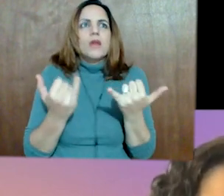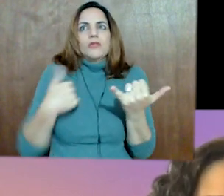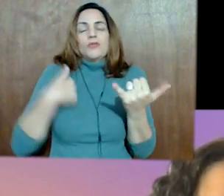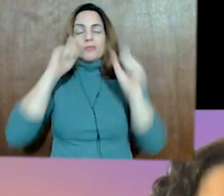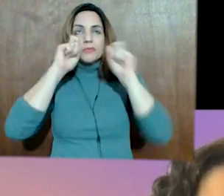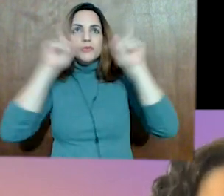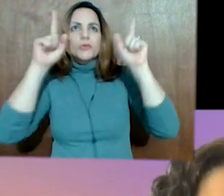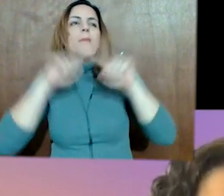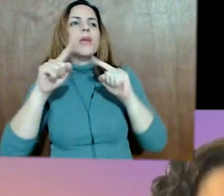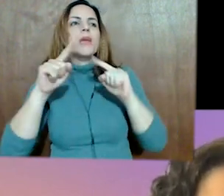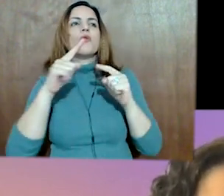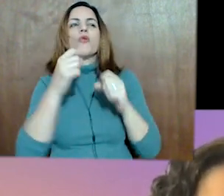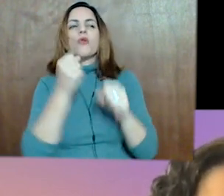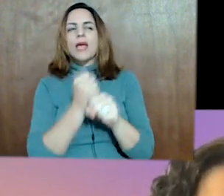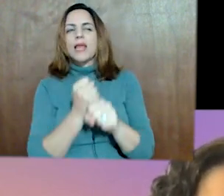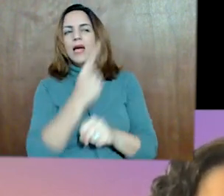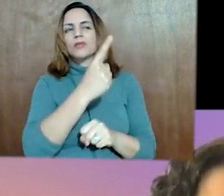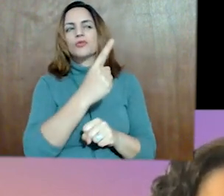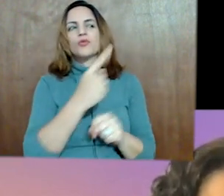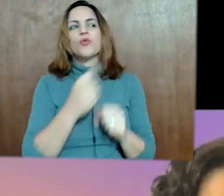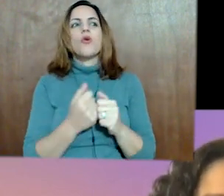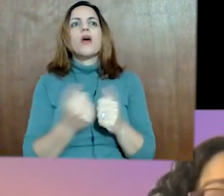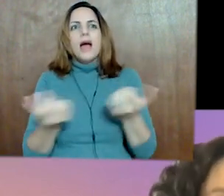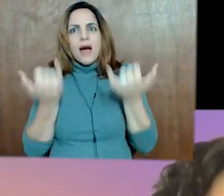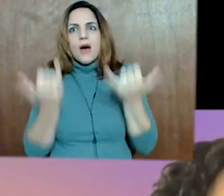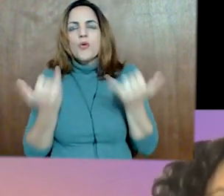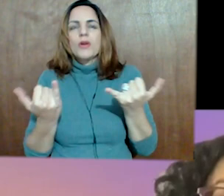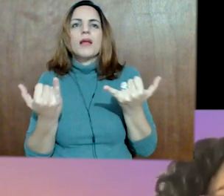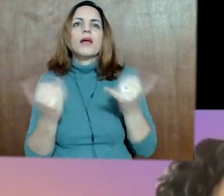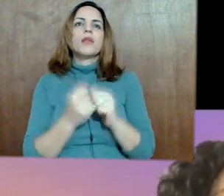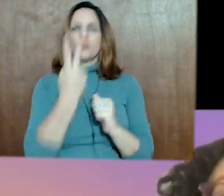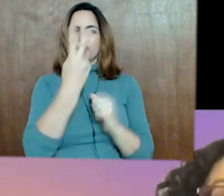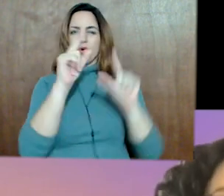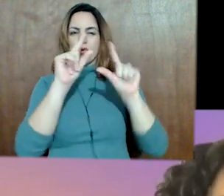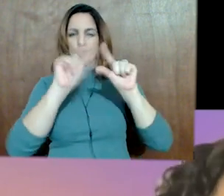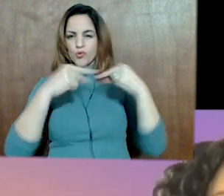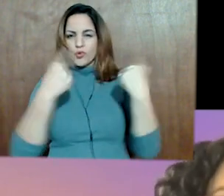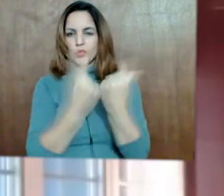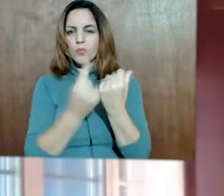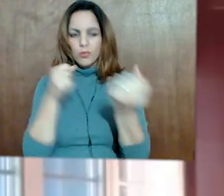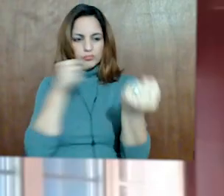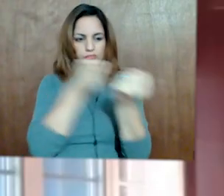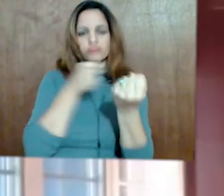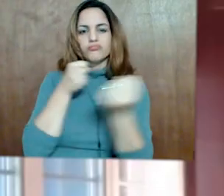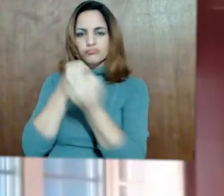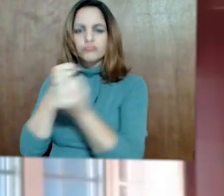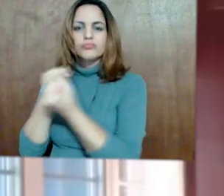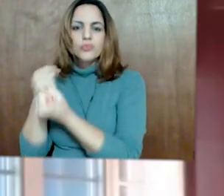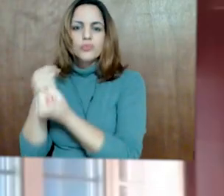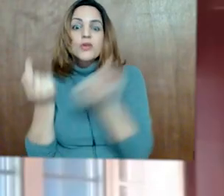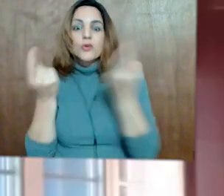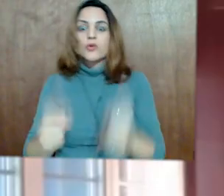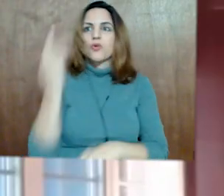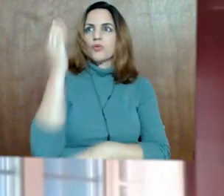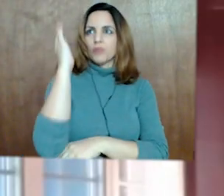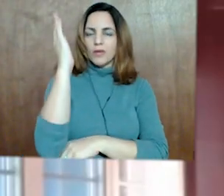Bicentennial Without Colonies protest in Philadelphia on the 200th anniversary of American independence, which was probably the